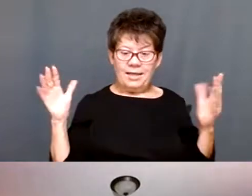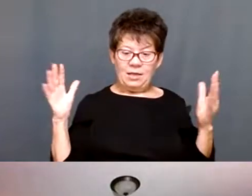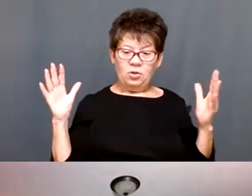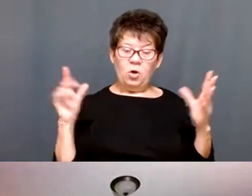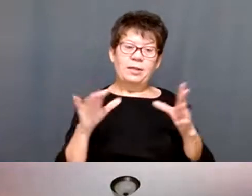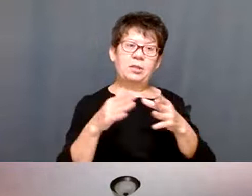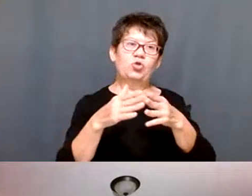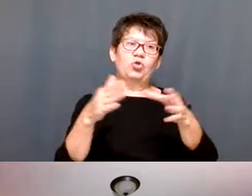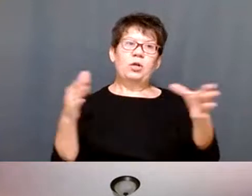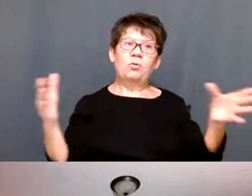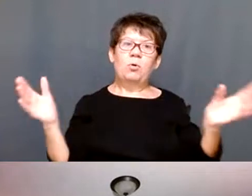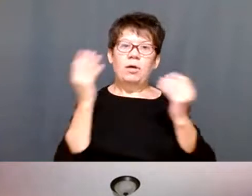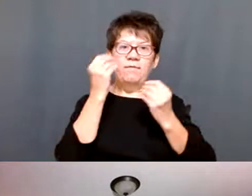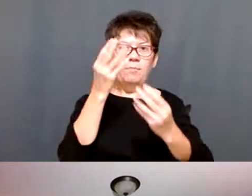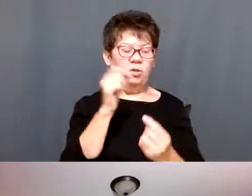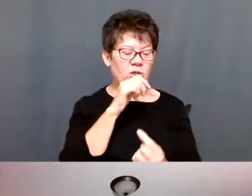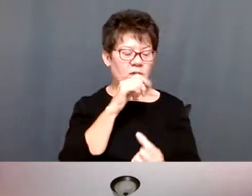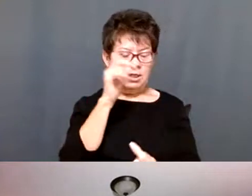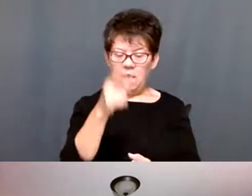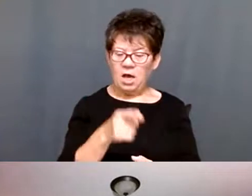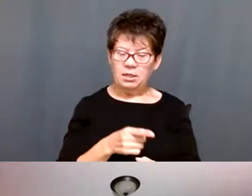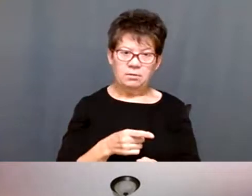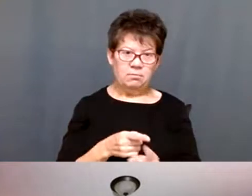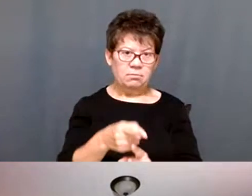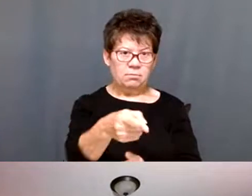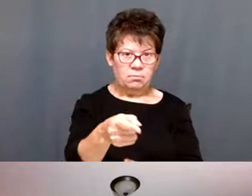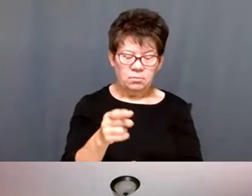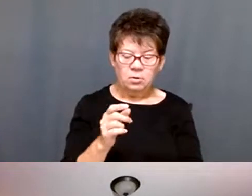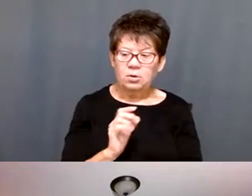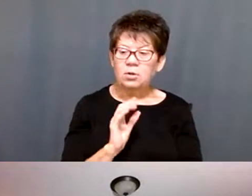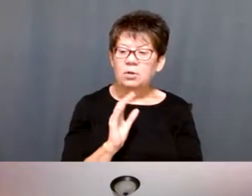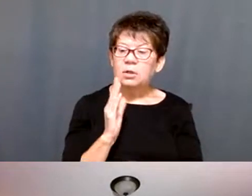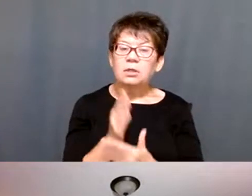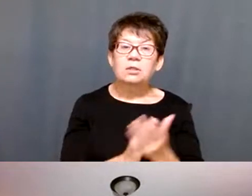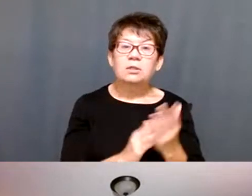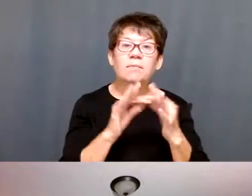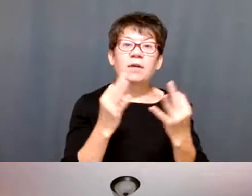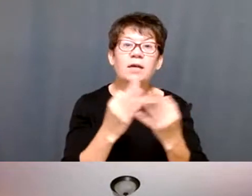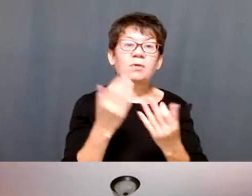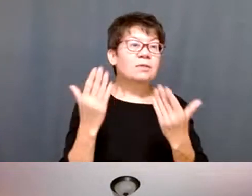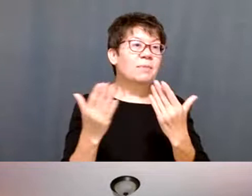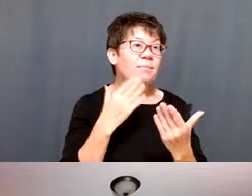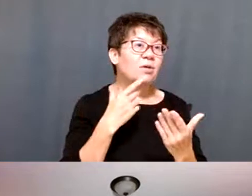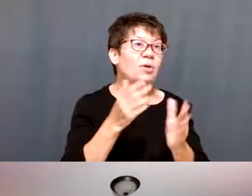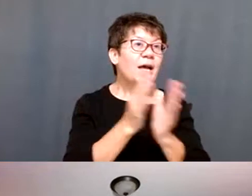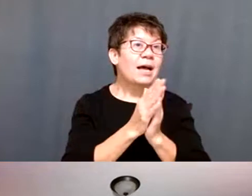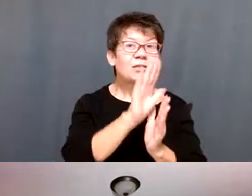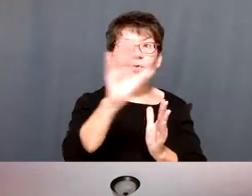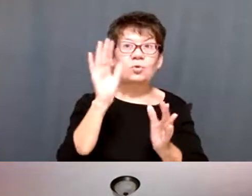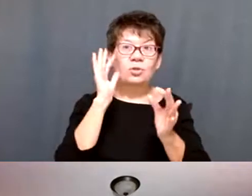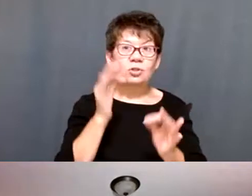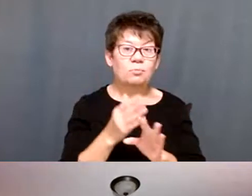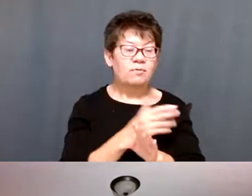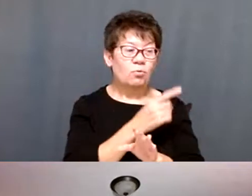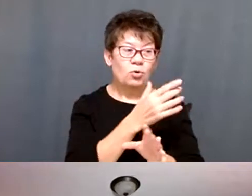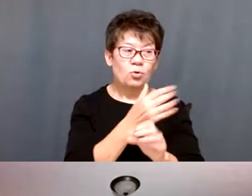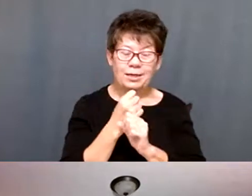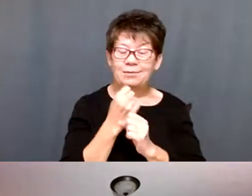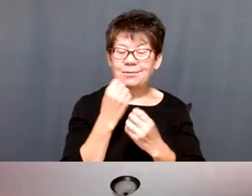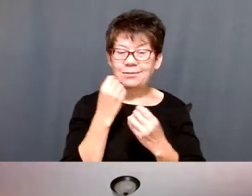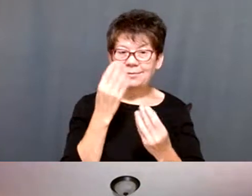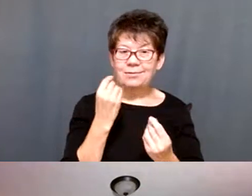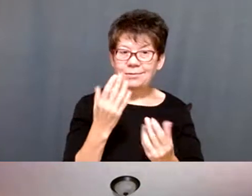general information. It is possible that families will be asked to make a decision before they have that specific information, because